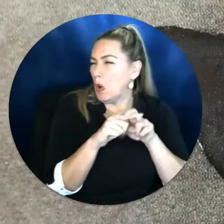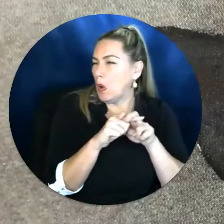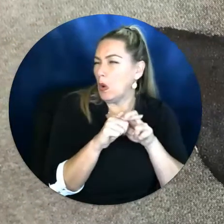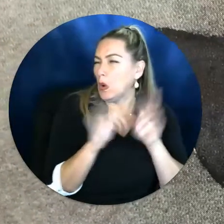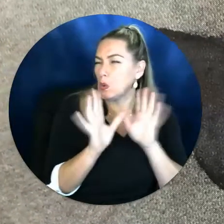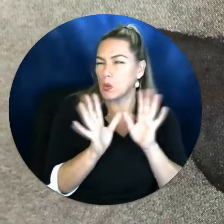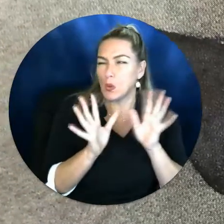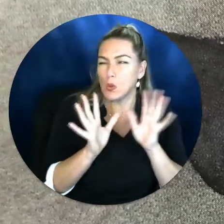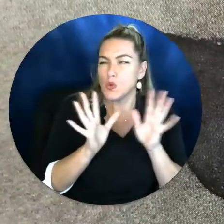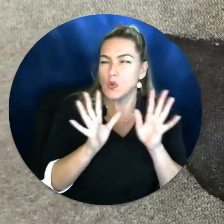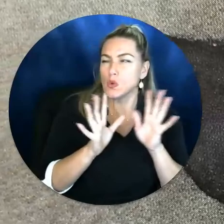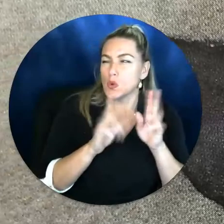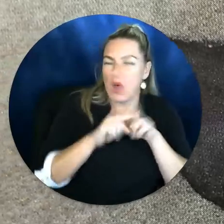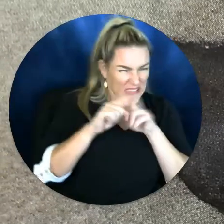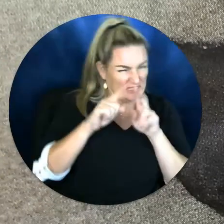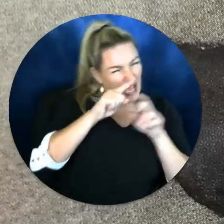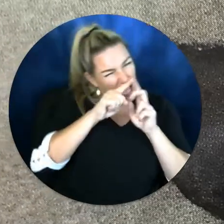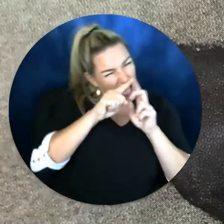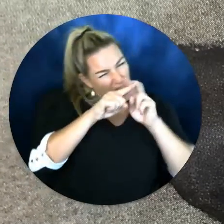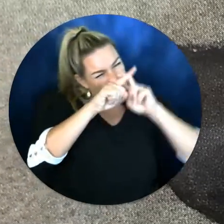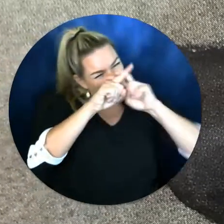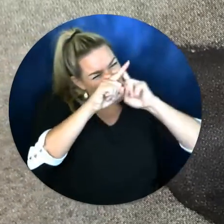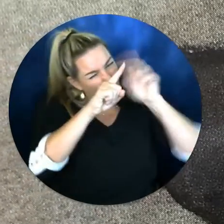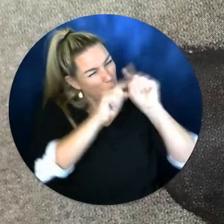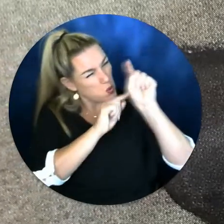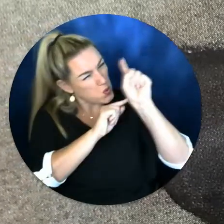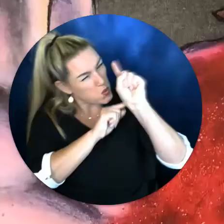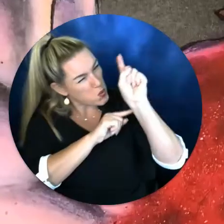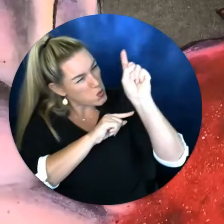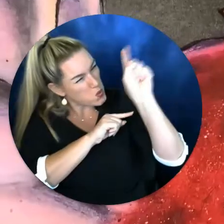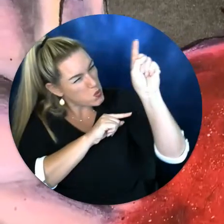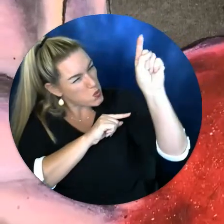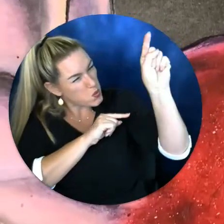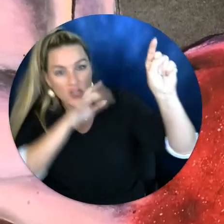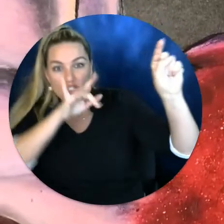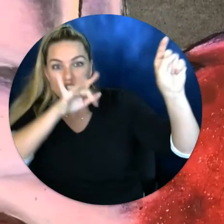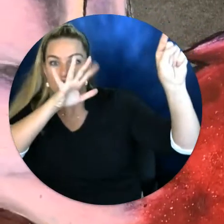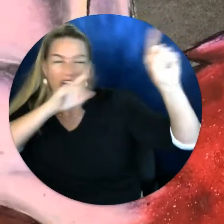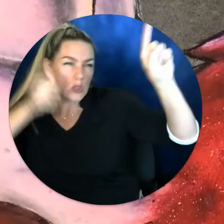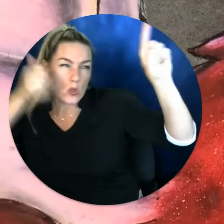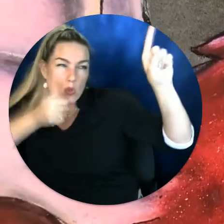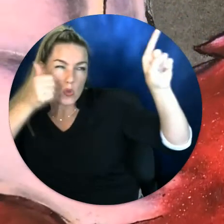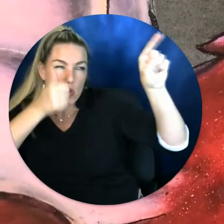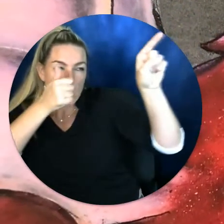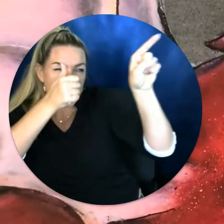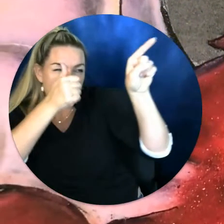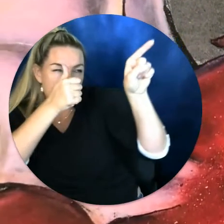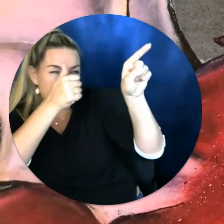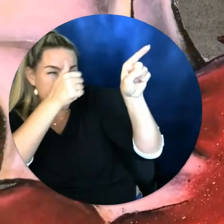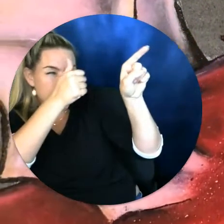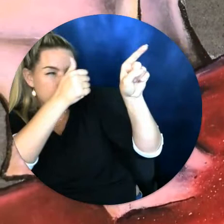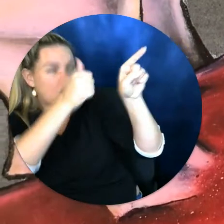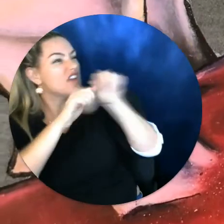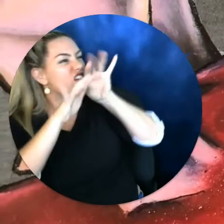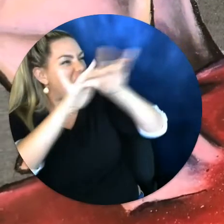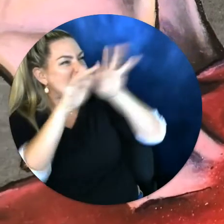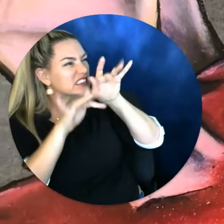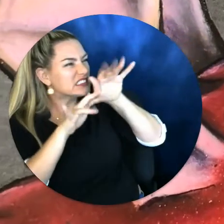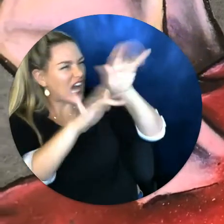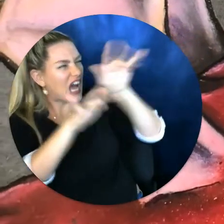"No!" cried the witch, flying higher and higher. The dragon flew after her, breathing